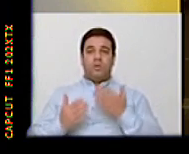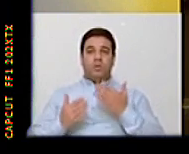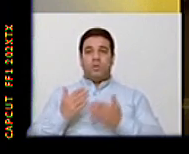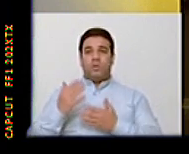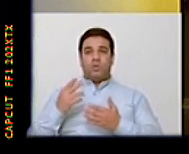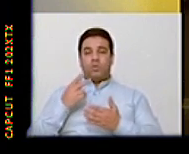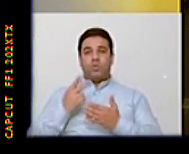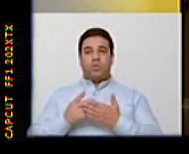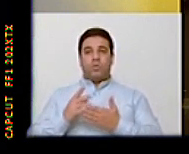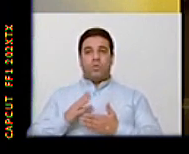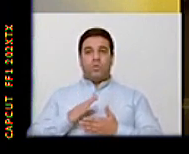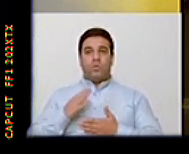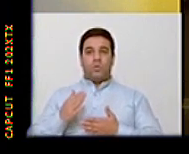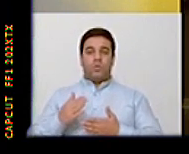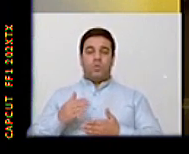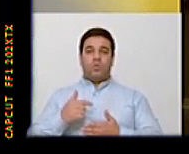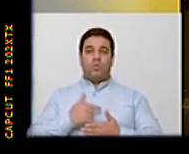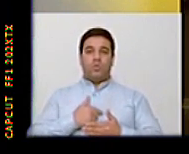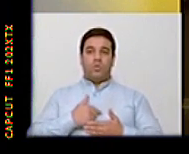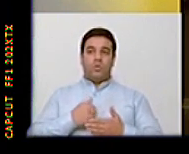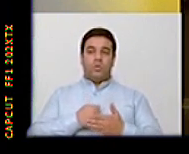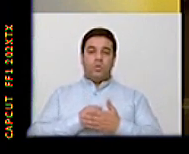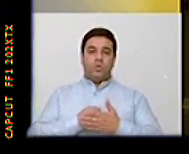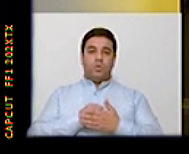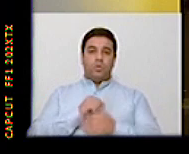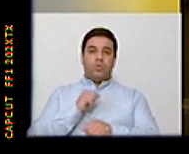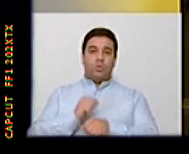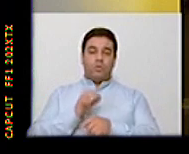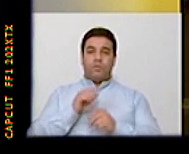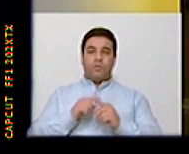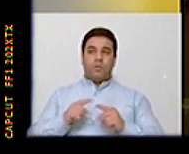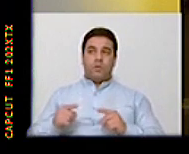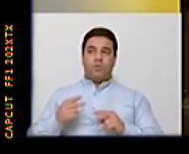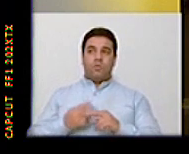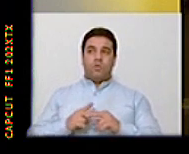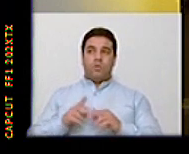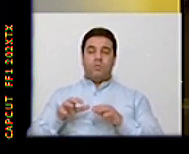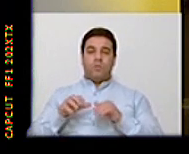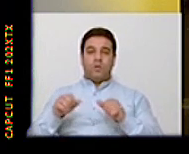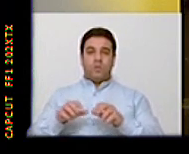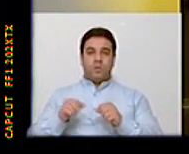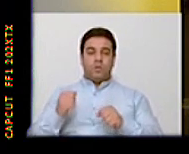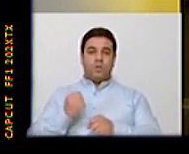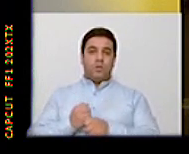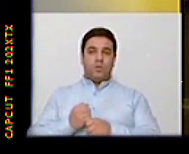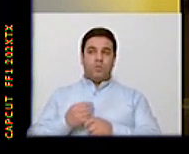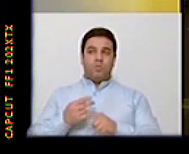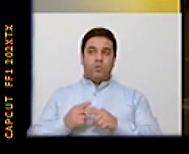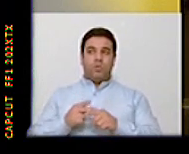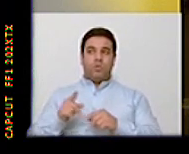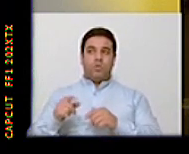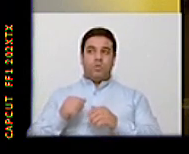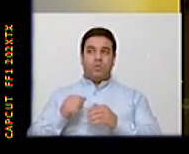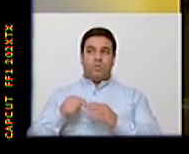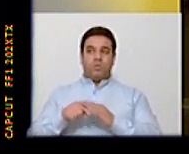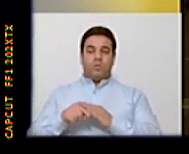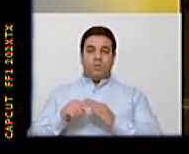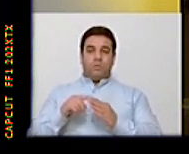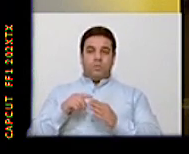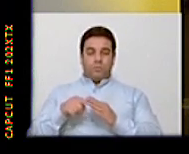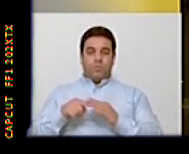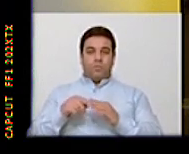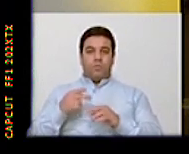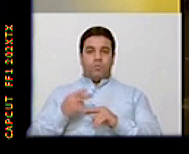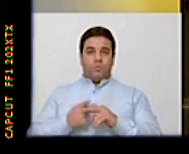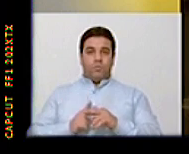ko'rgan bo'lsangiz, yurak ishdan to'xtab qolgan vaqtida uni massaj qilinadi, ya'ni unga turtki beriladi. Ma'lum bir